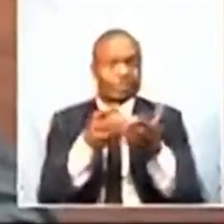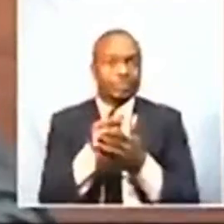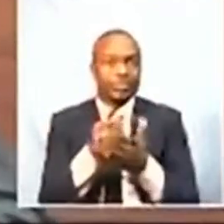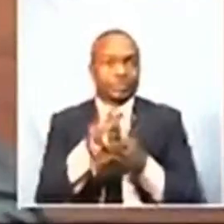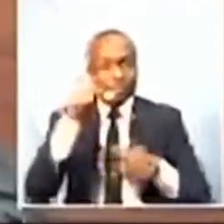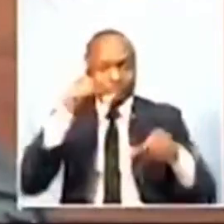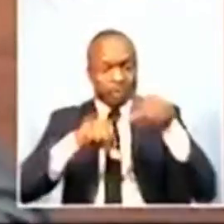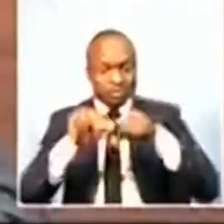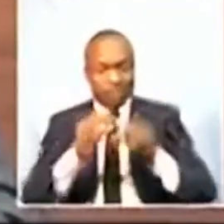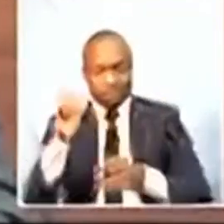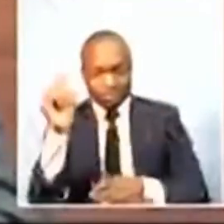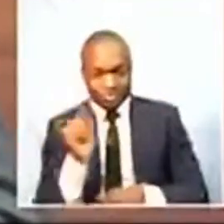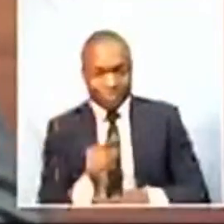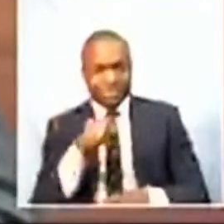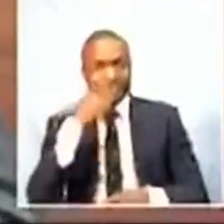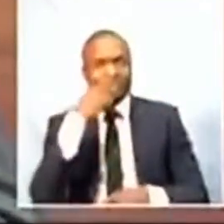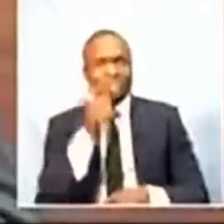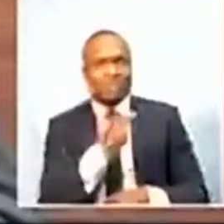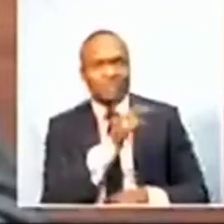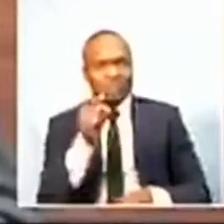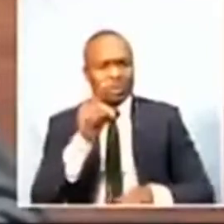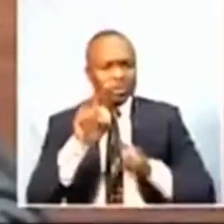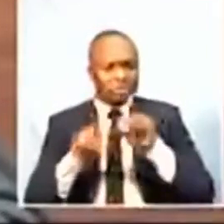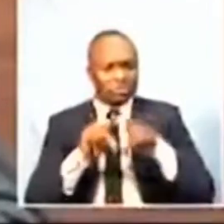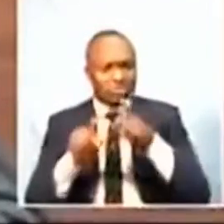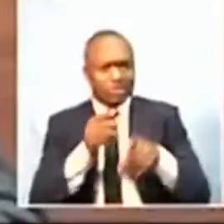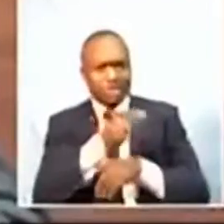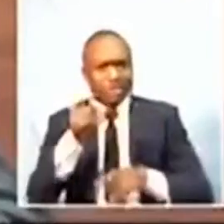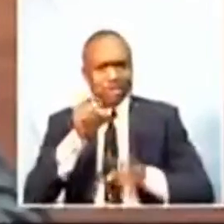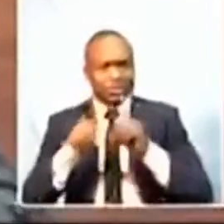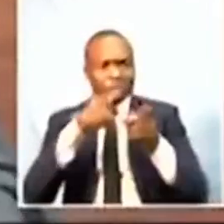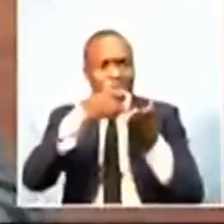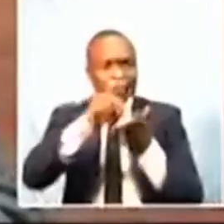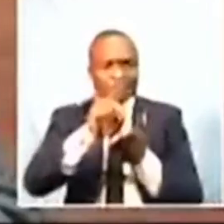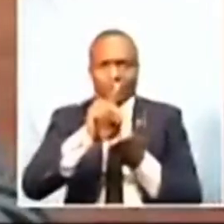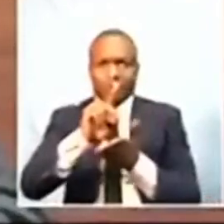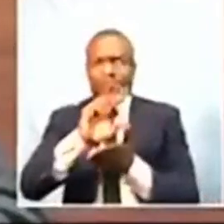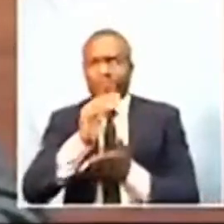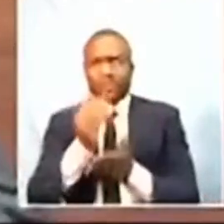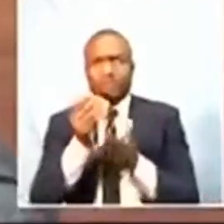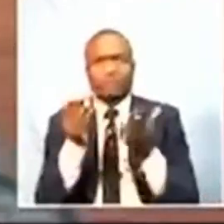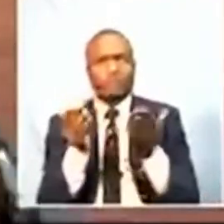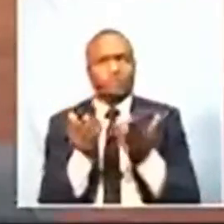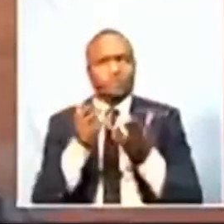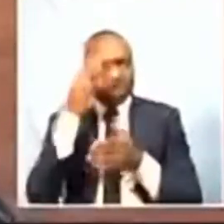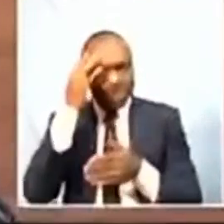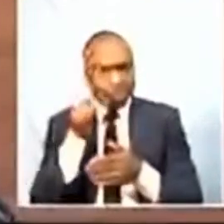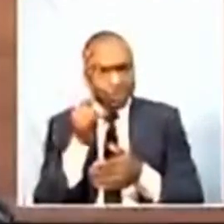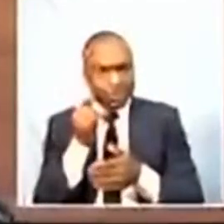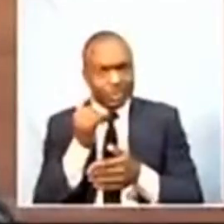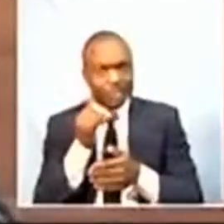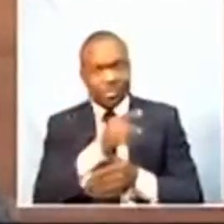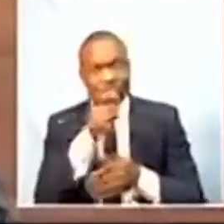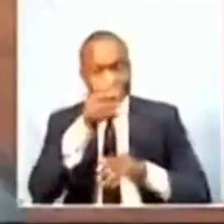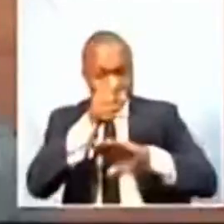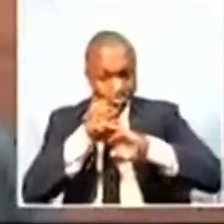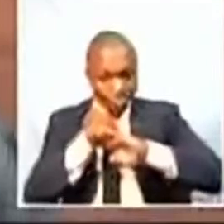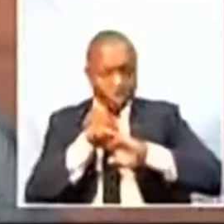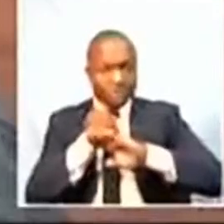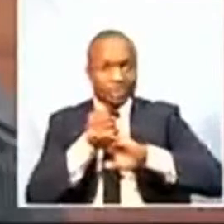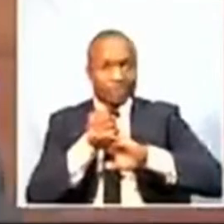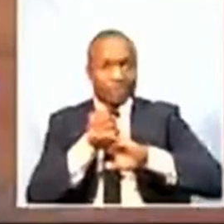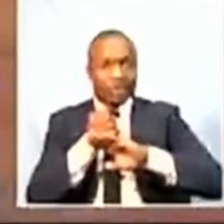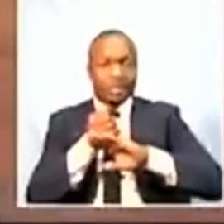the auditors came through and they said, you people, these people are not paying the installments. What's happening? Then you invited them. And the